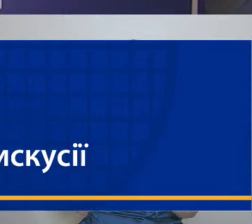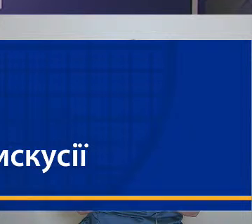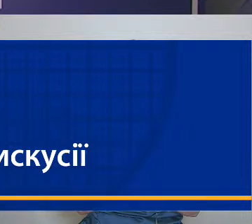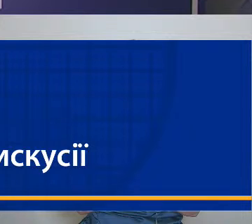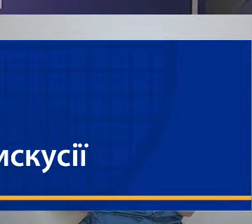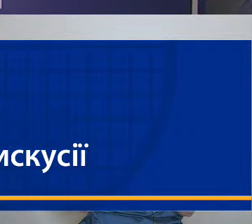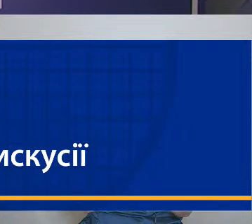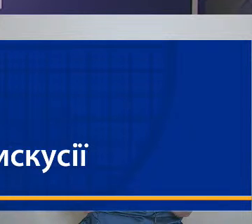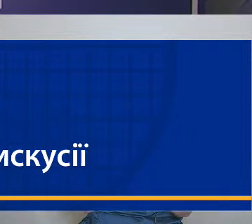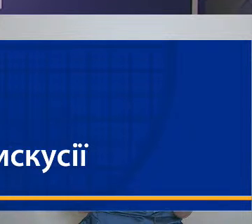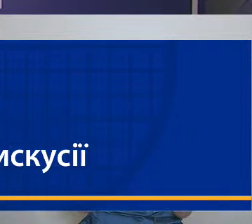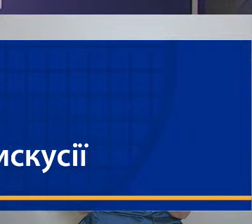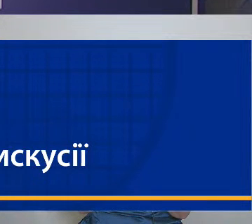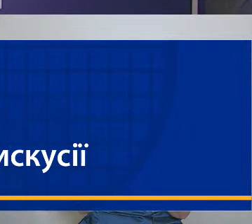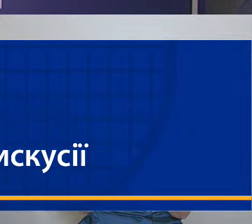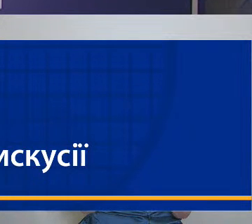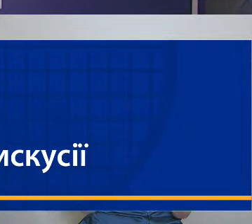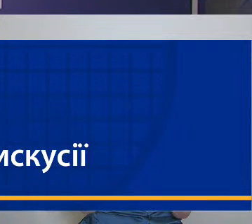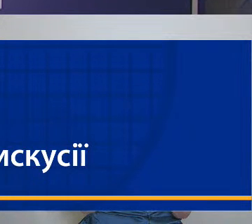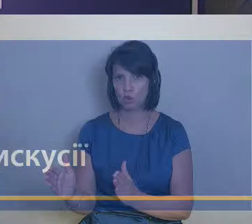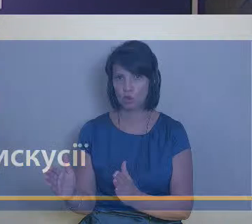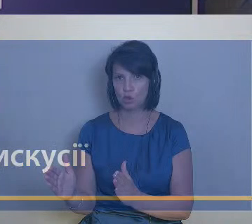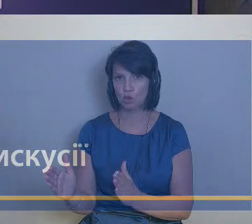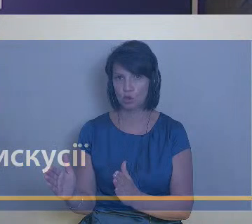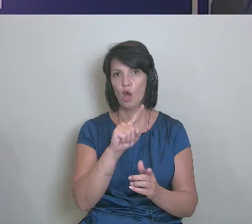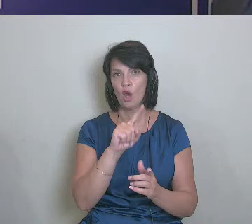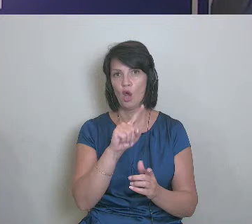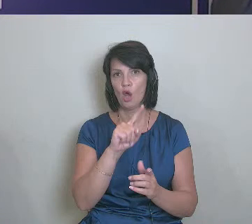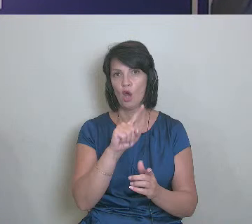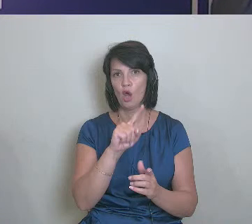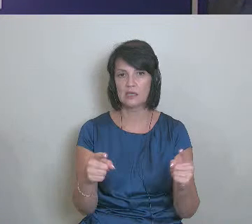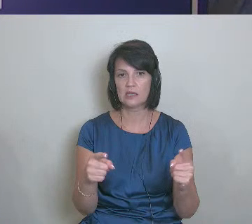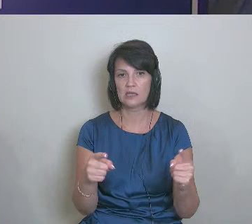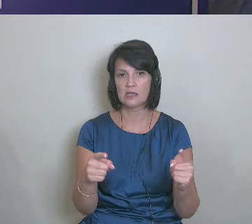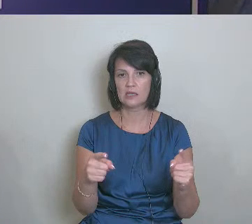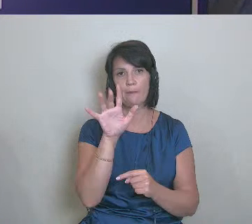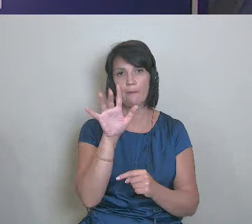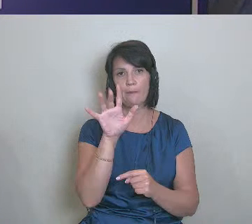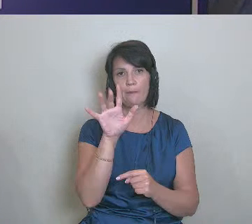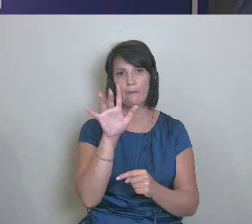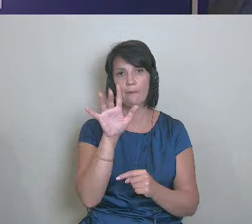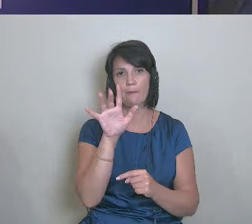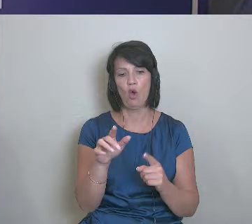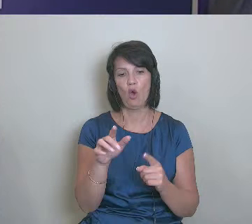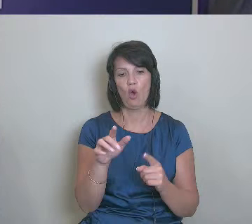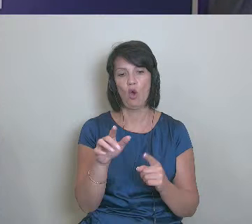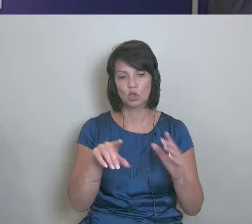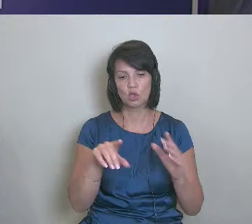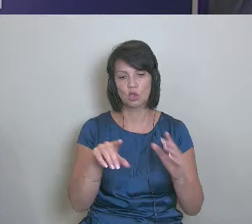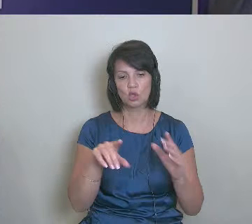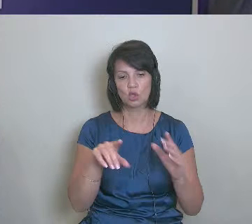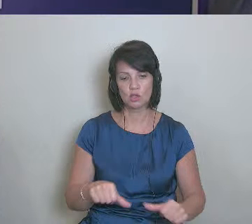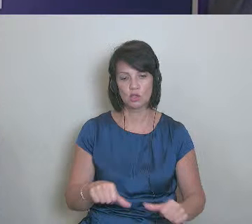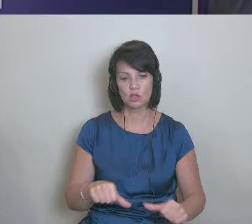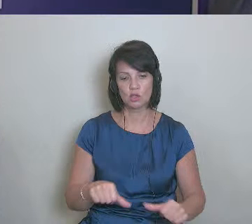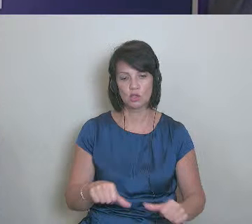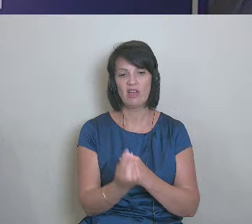it's about visiting the prisons, and it has to be organized